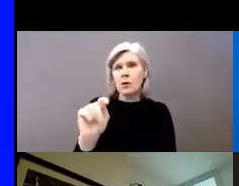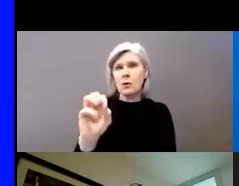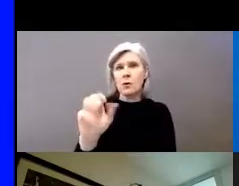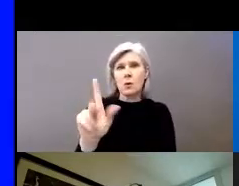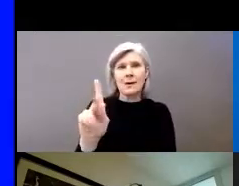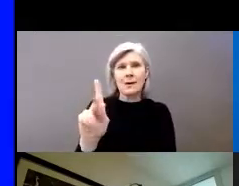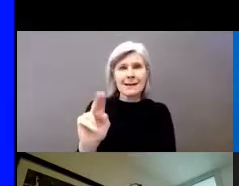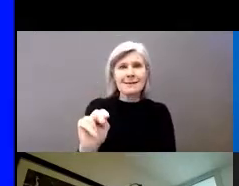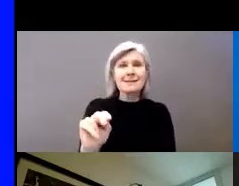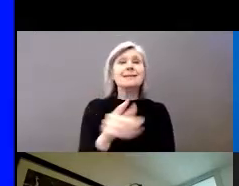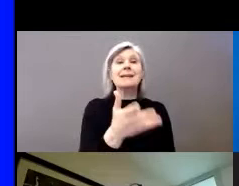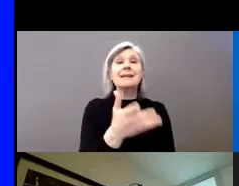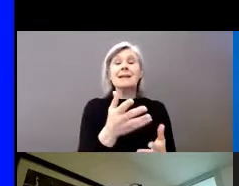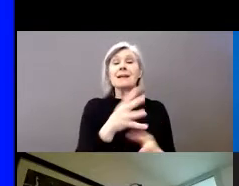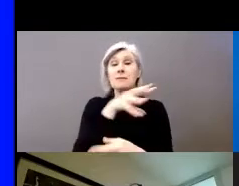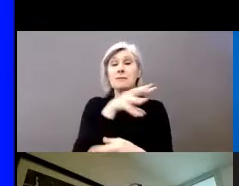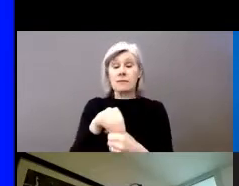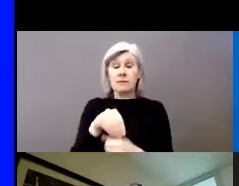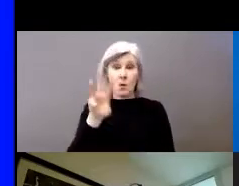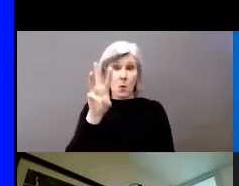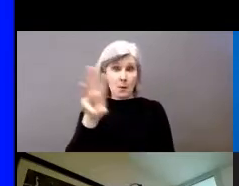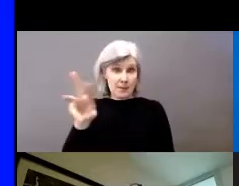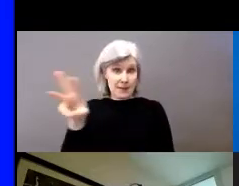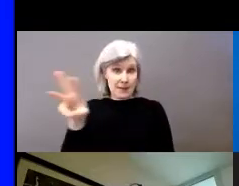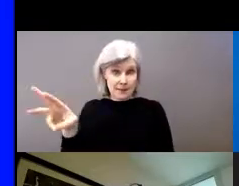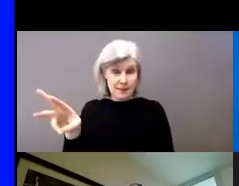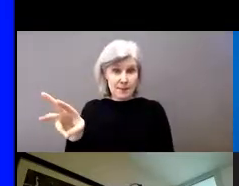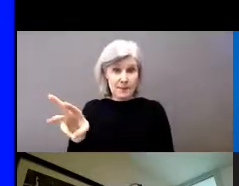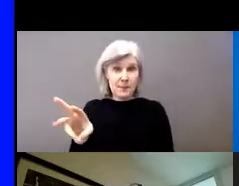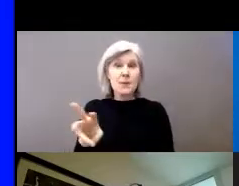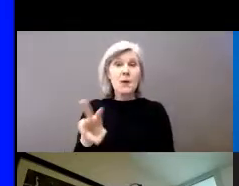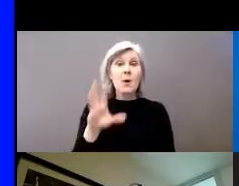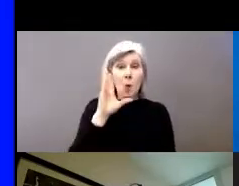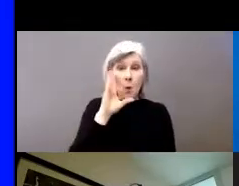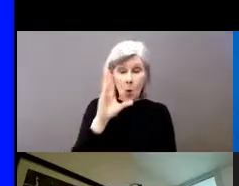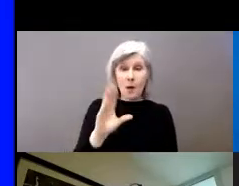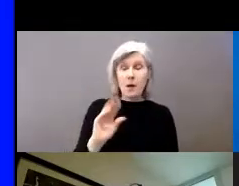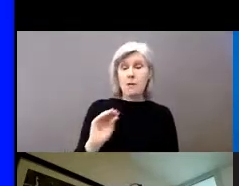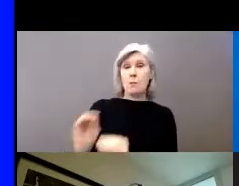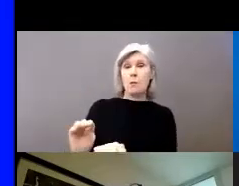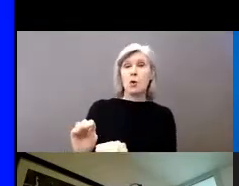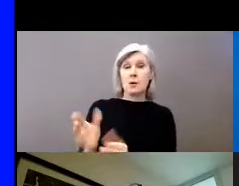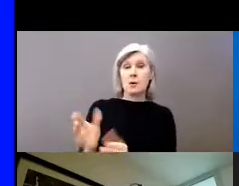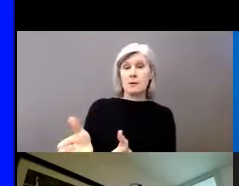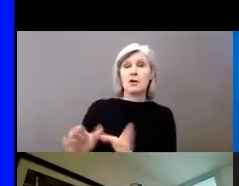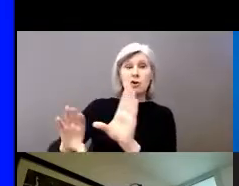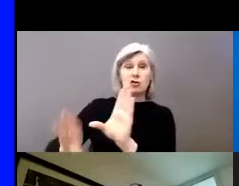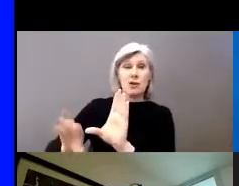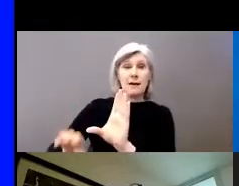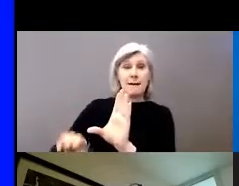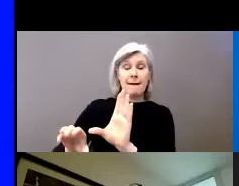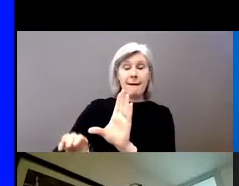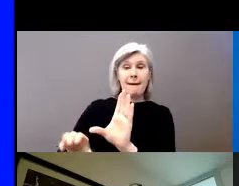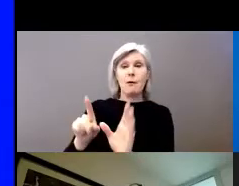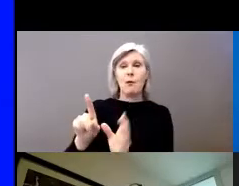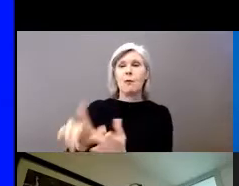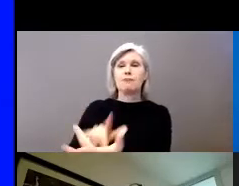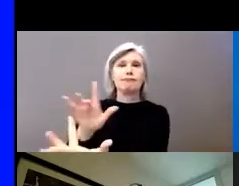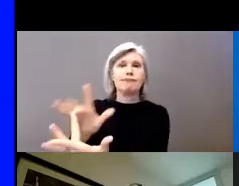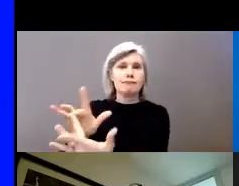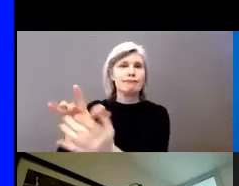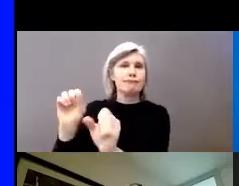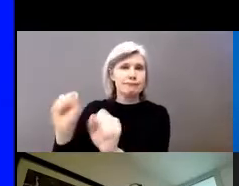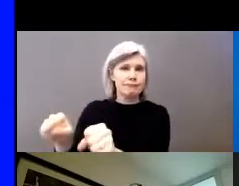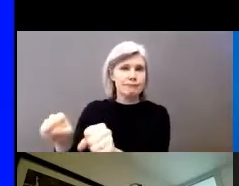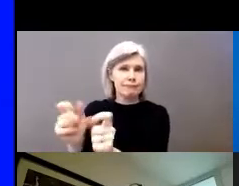already or today here in the Q&A or the chat, so that you can go ahead and start using it. Beyond